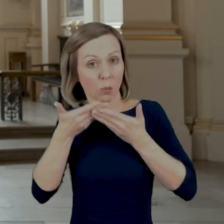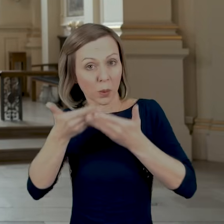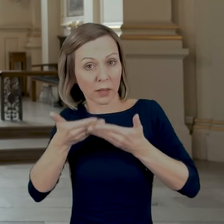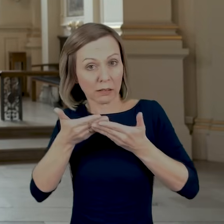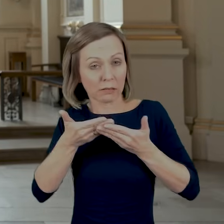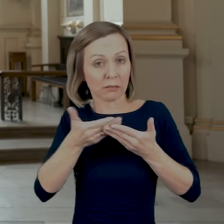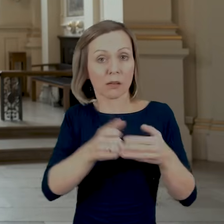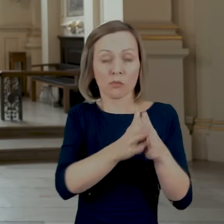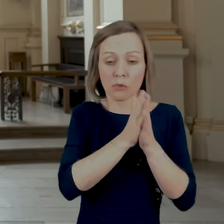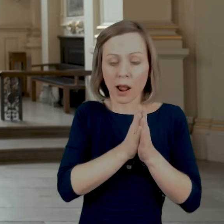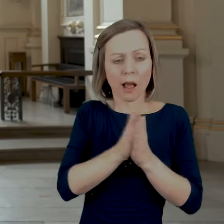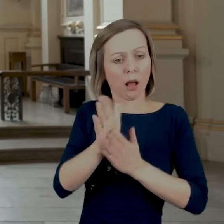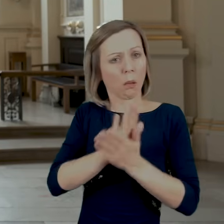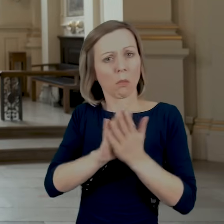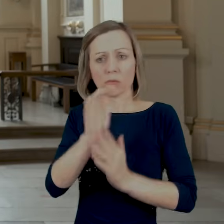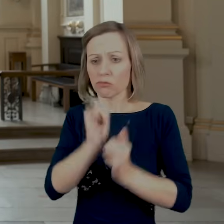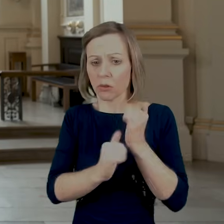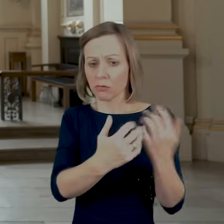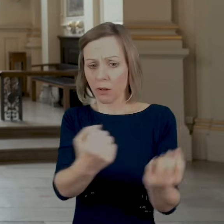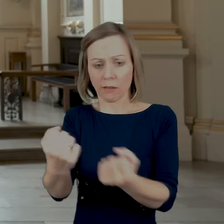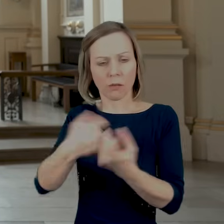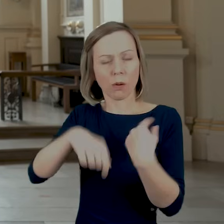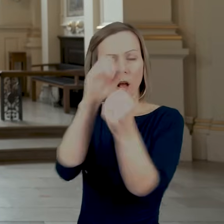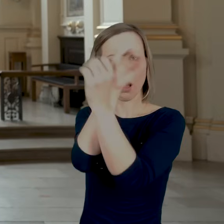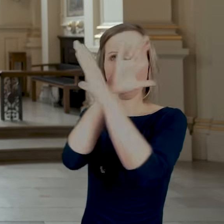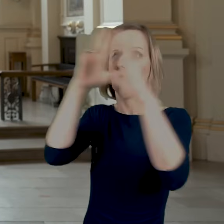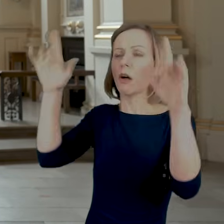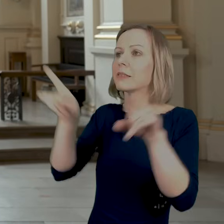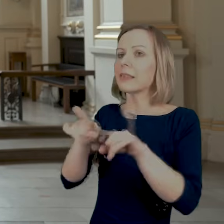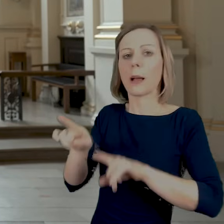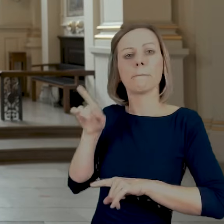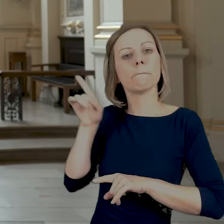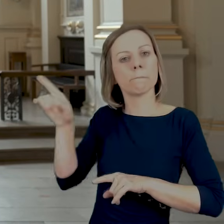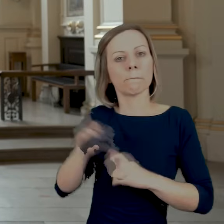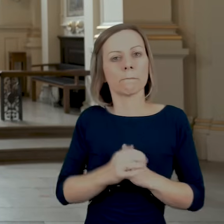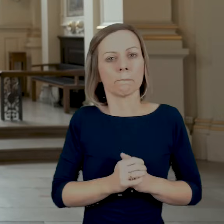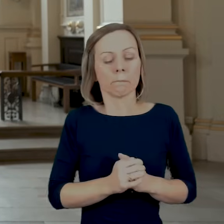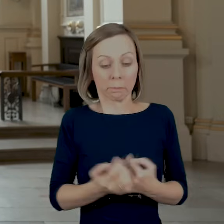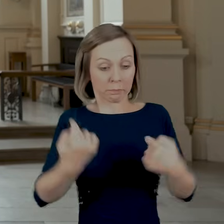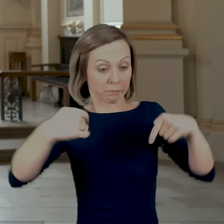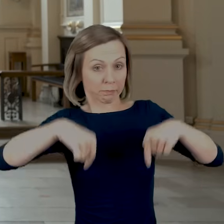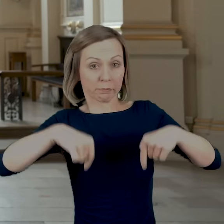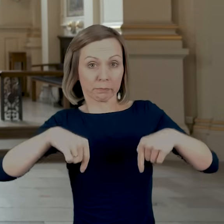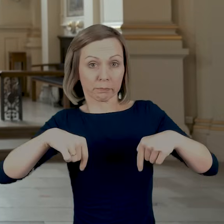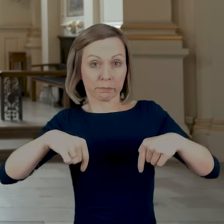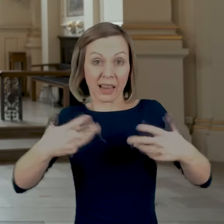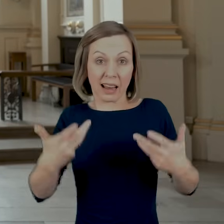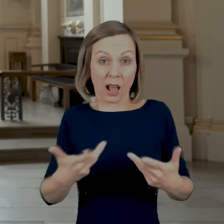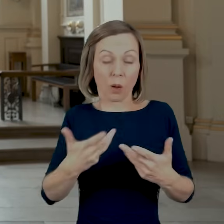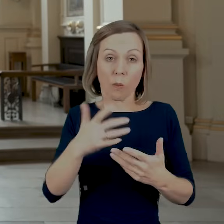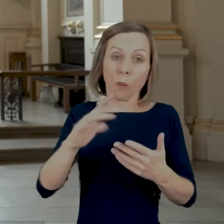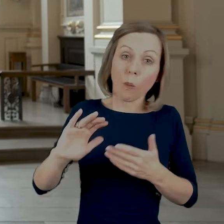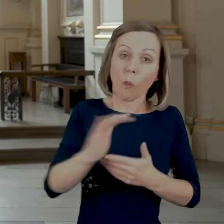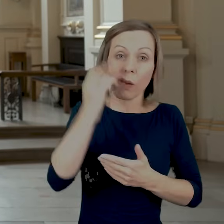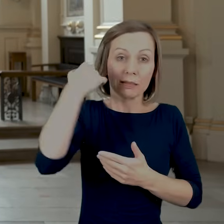Eucharist, they structure our life as a Christian community and open our imaginations to see the world as God sees it. At All